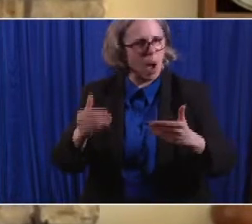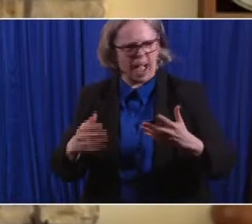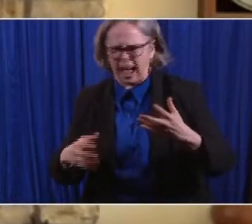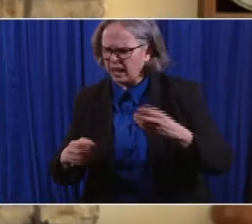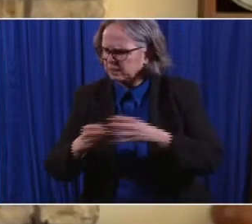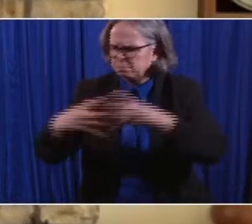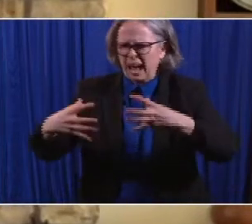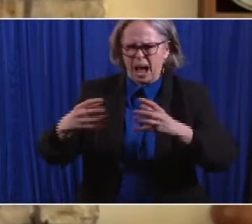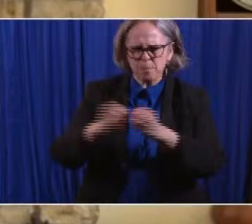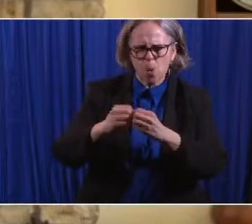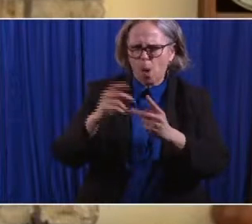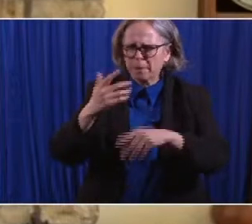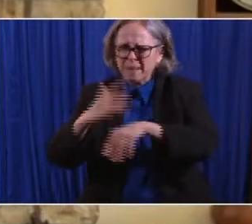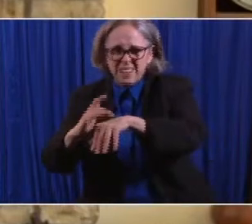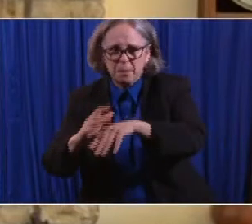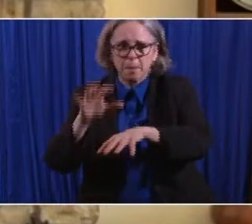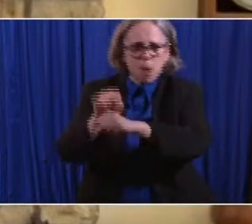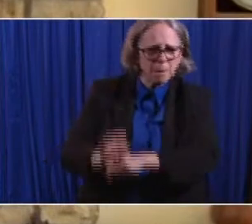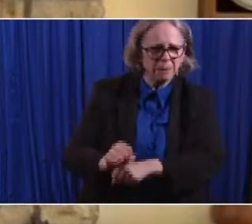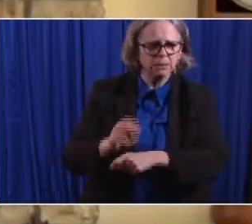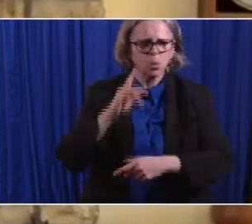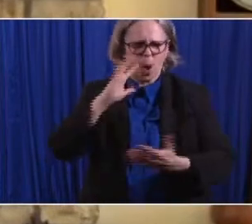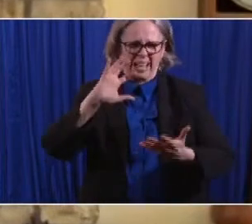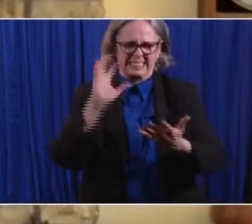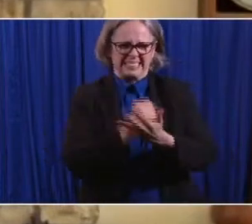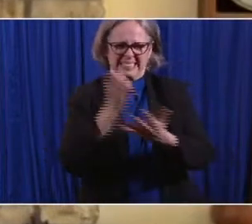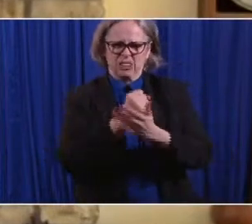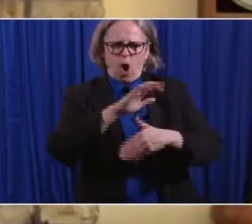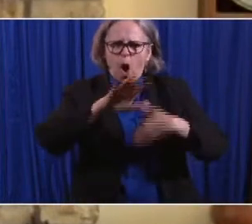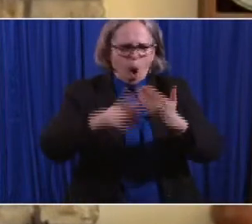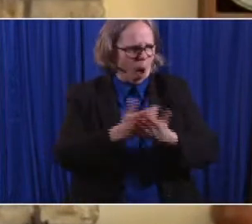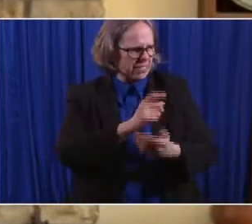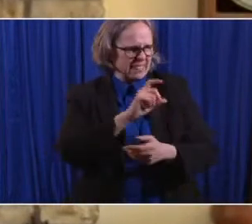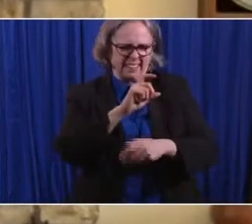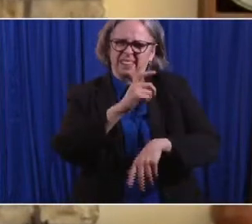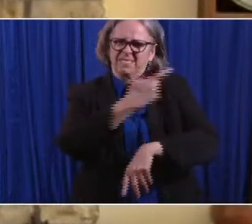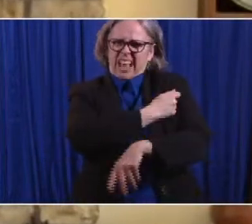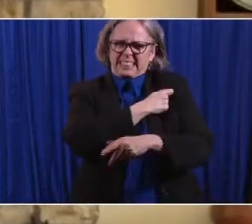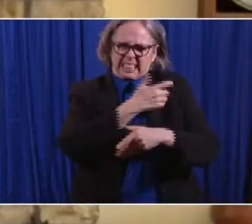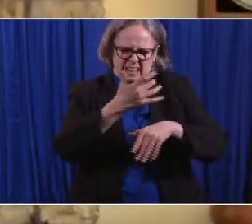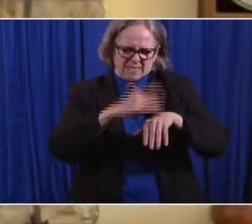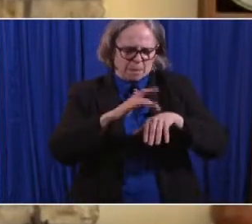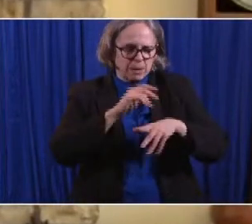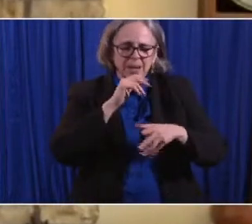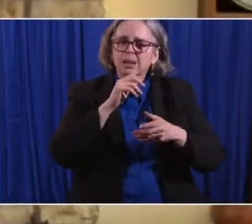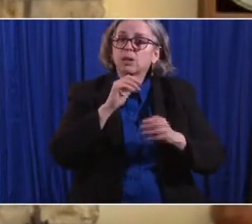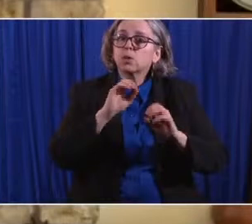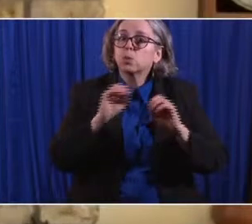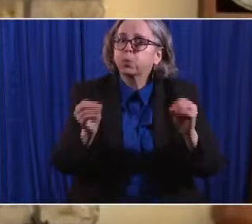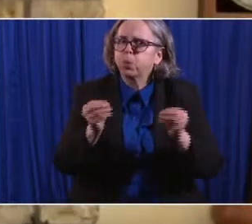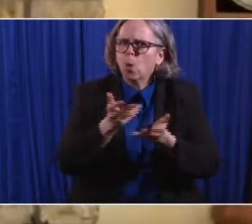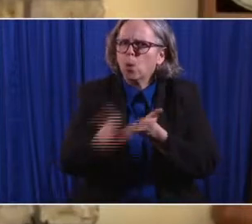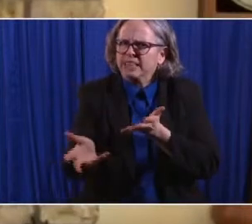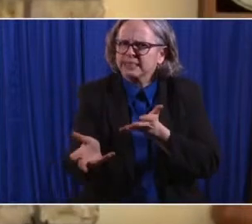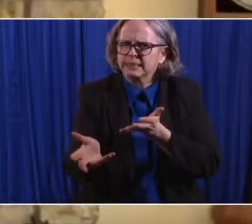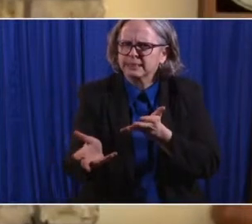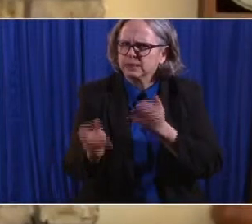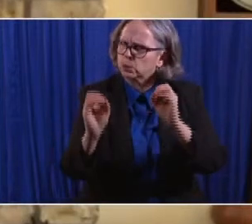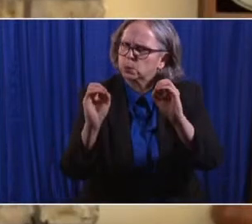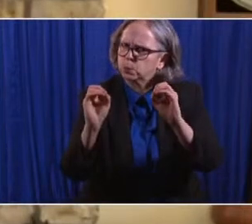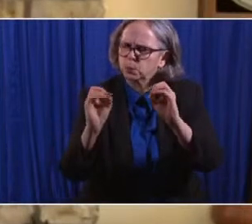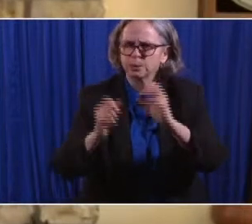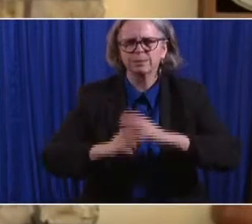to make sure that all that vaccine gets taken up after it comes into the state of Ohio. Because to let it